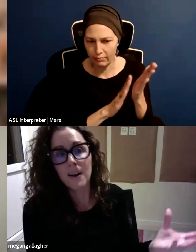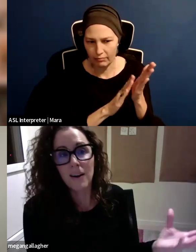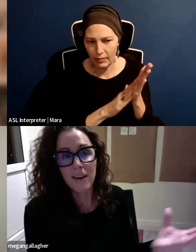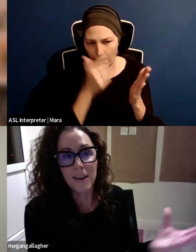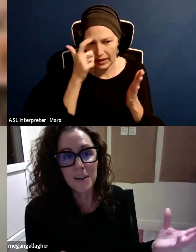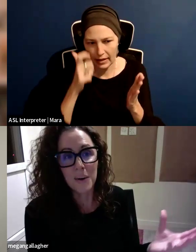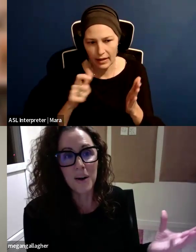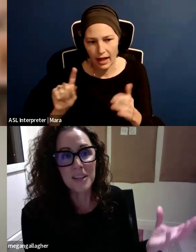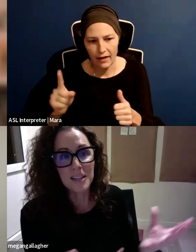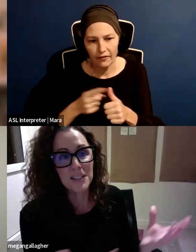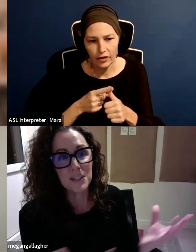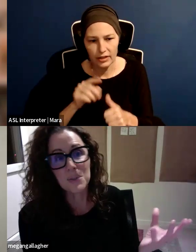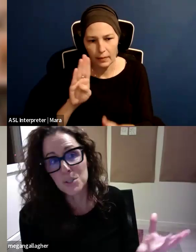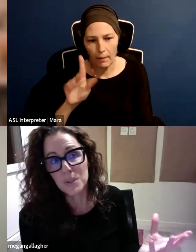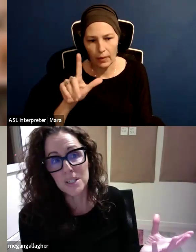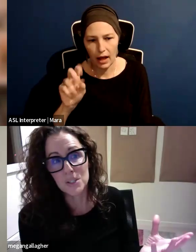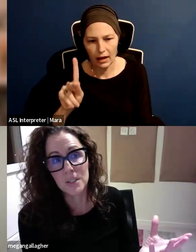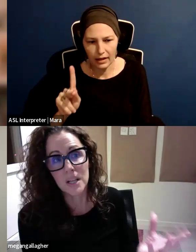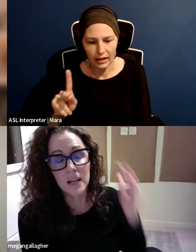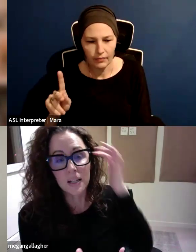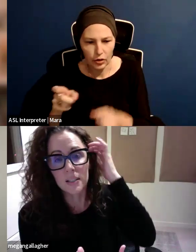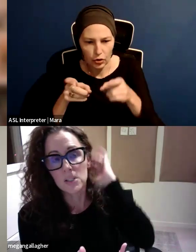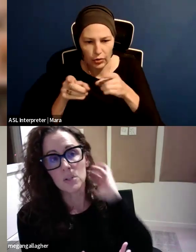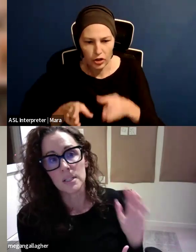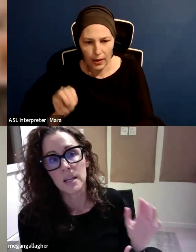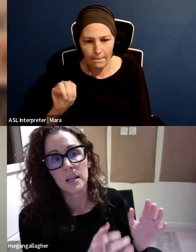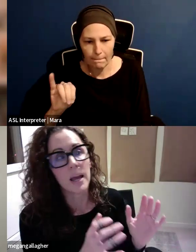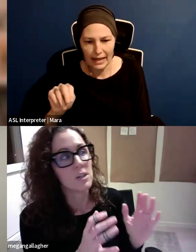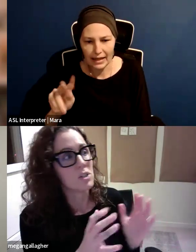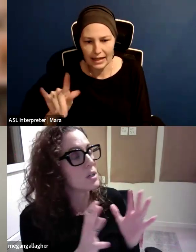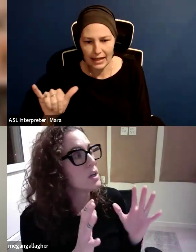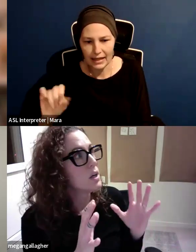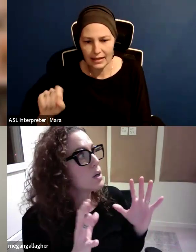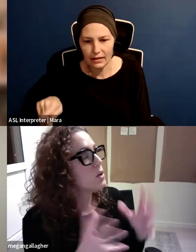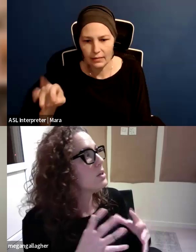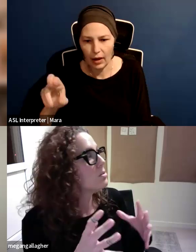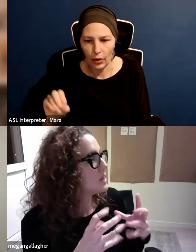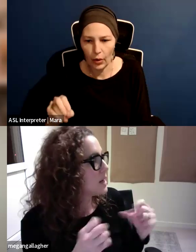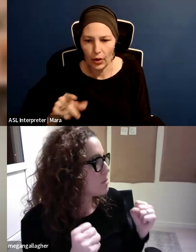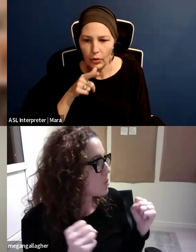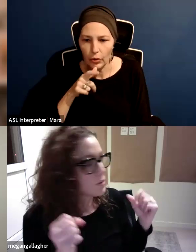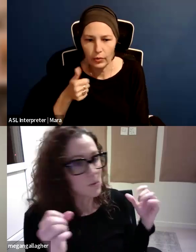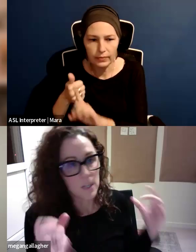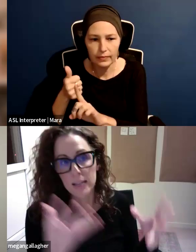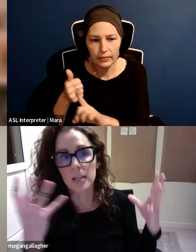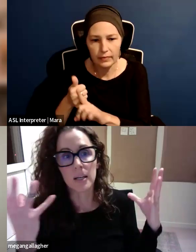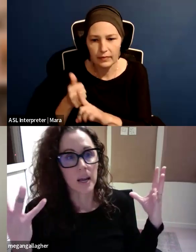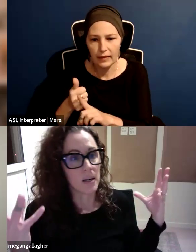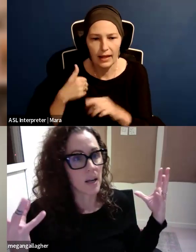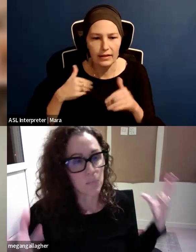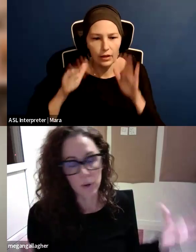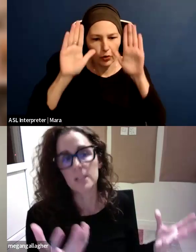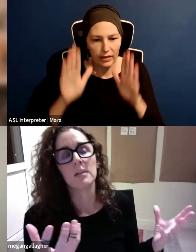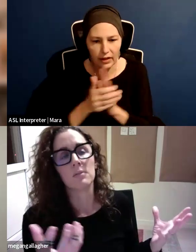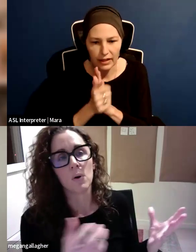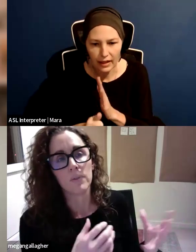gift, of getting to do this unique storyline in this unique setting, and just couldn't have been any more enthusiastic